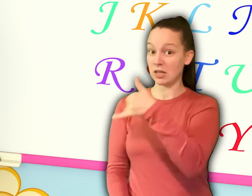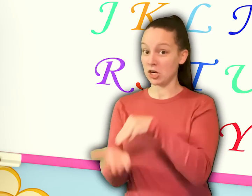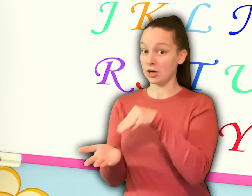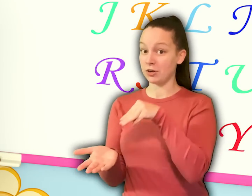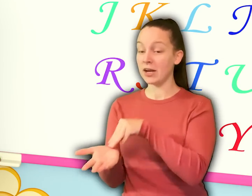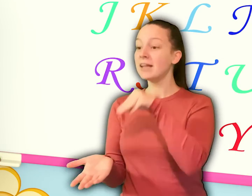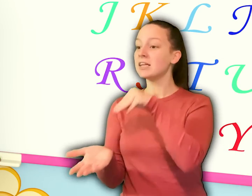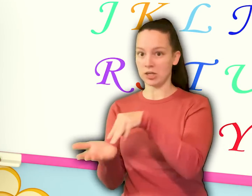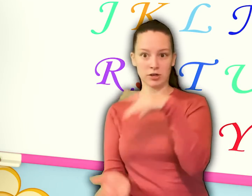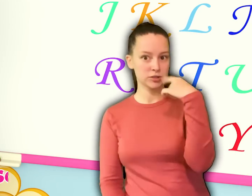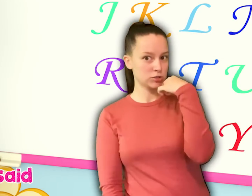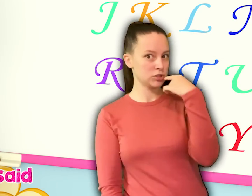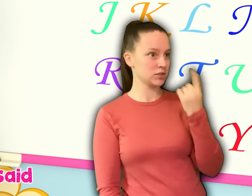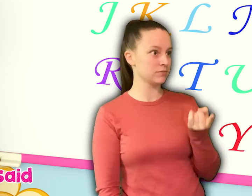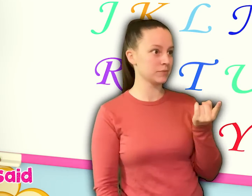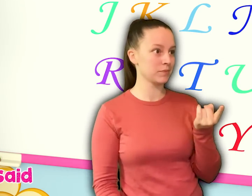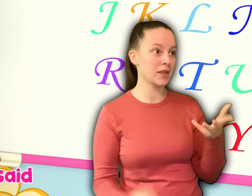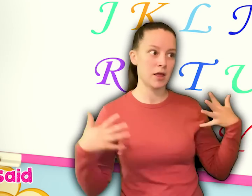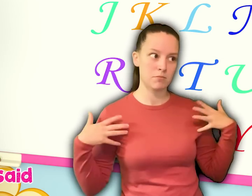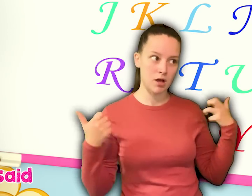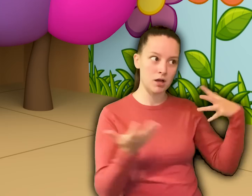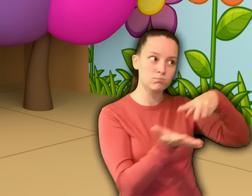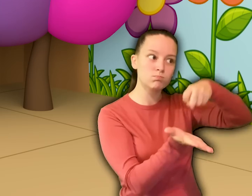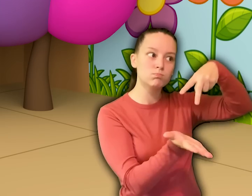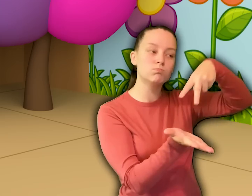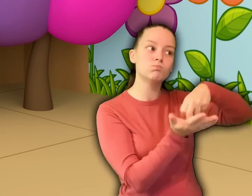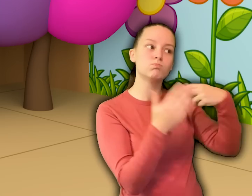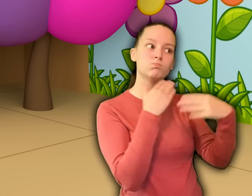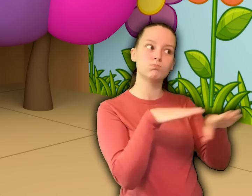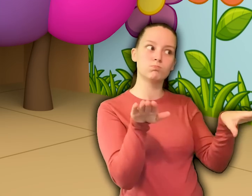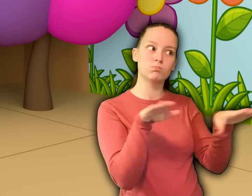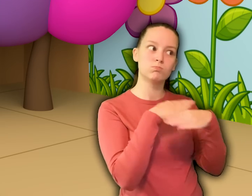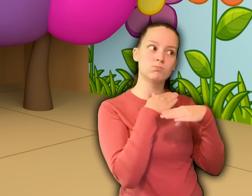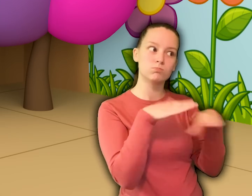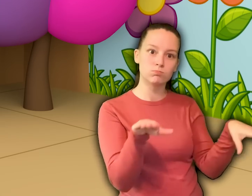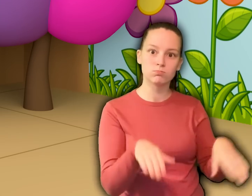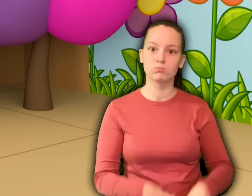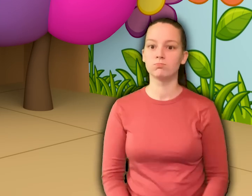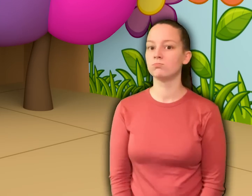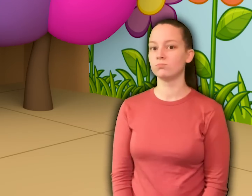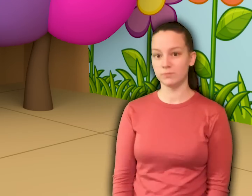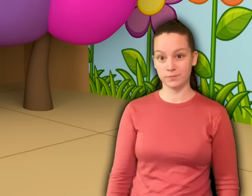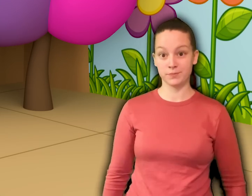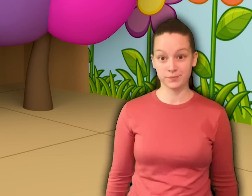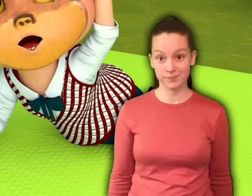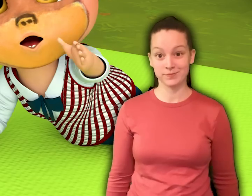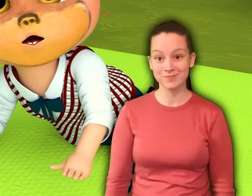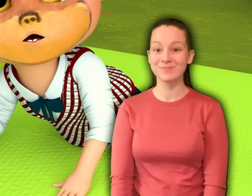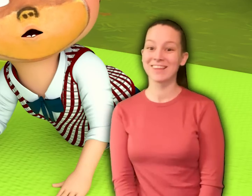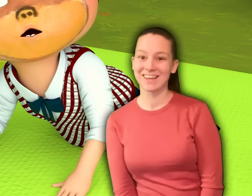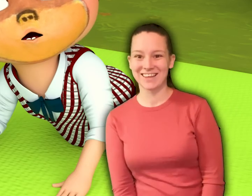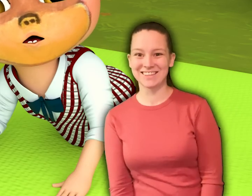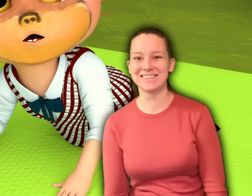mama called the doctor and the doctor said no more Mony monkey jumping on the